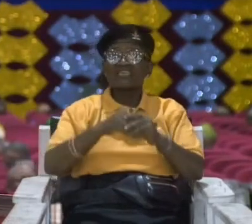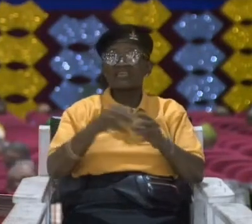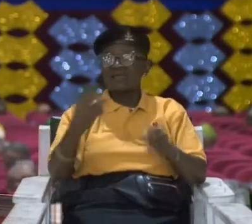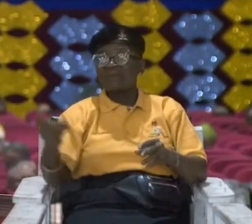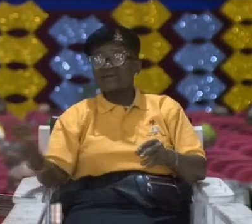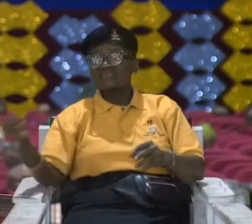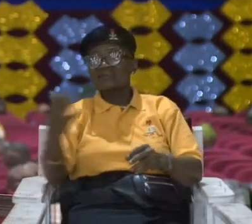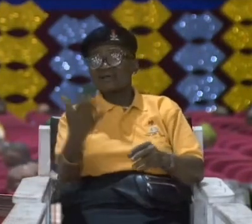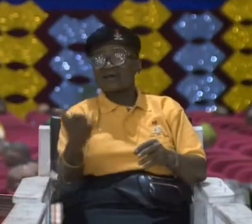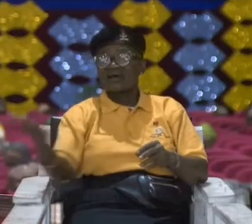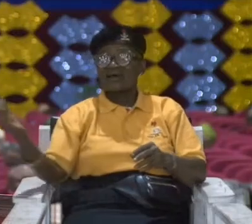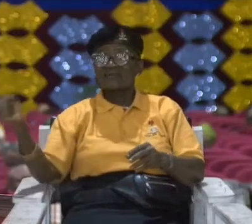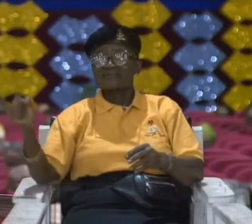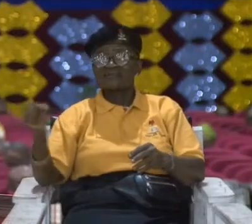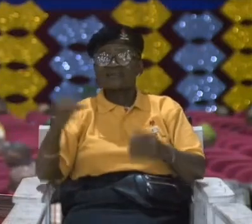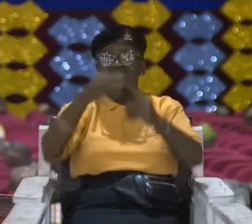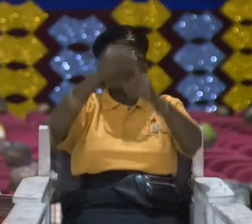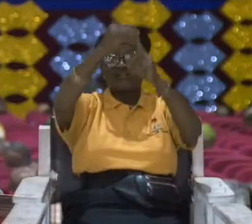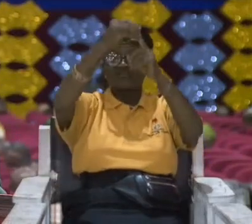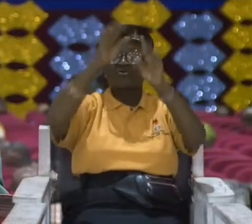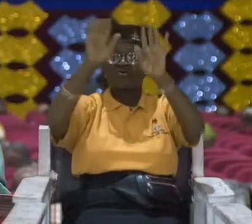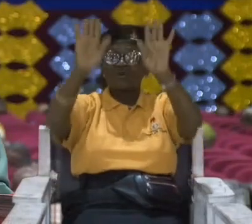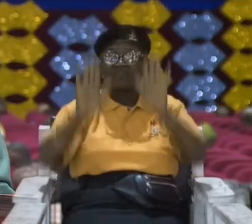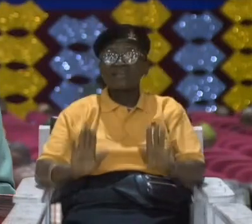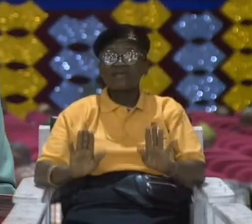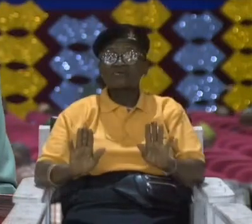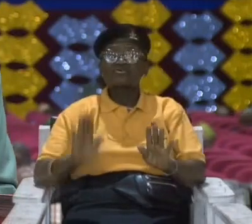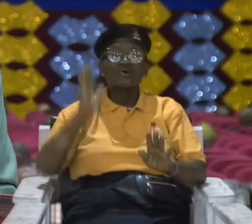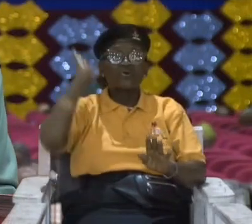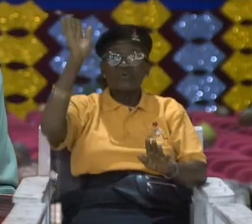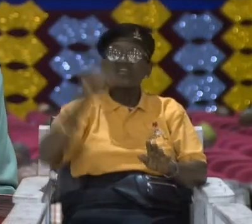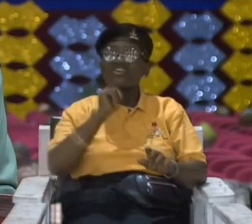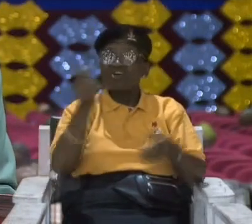A special miracle is about to happen here tonight.